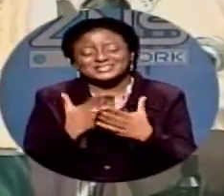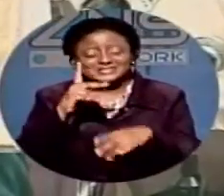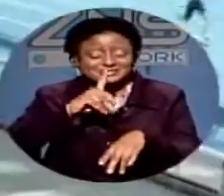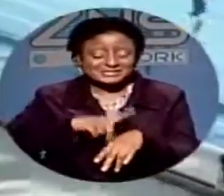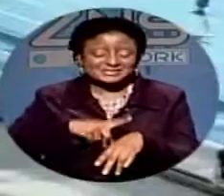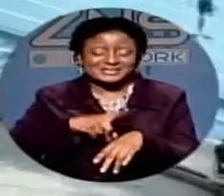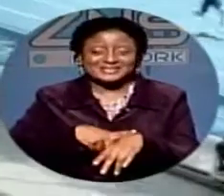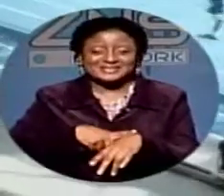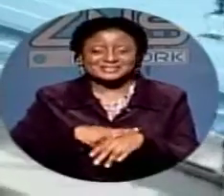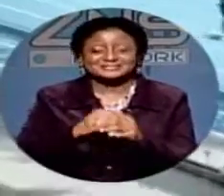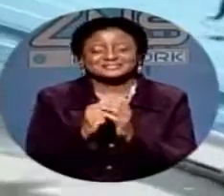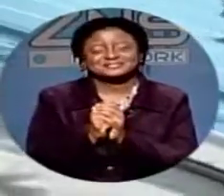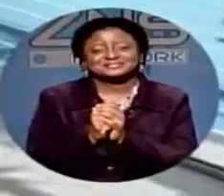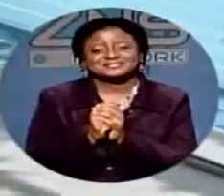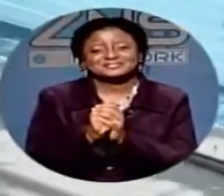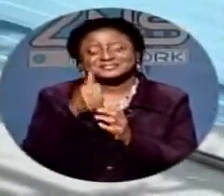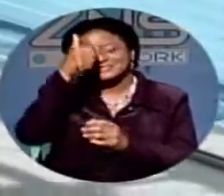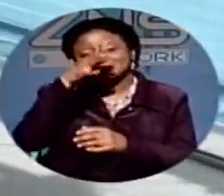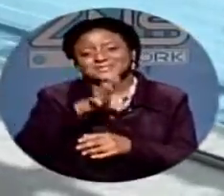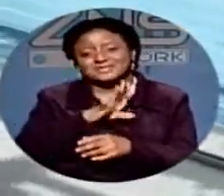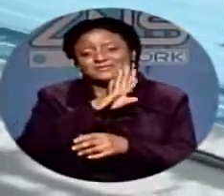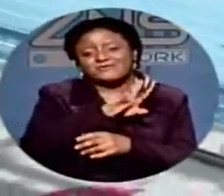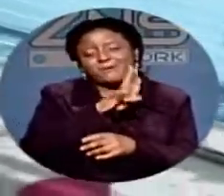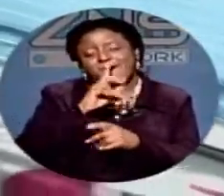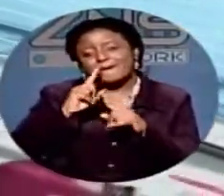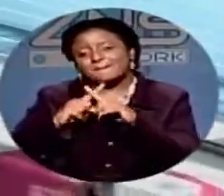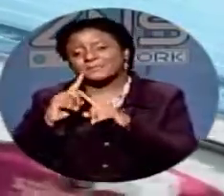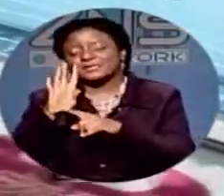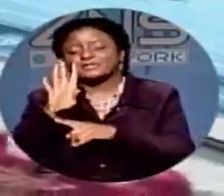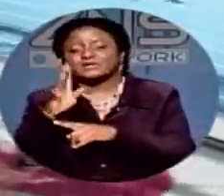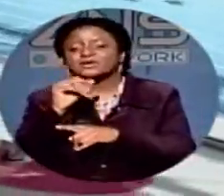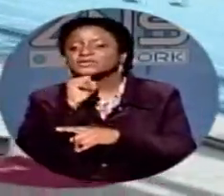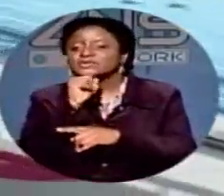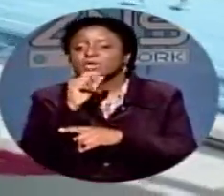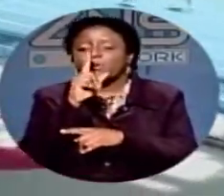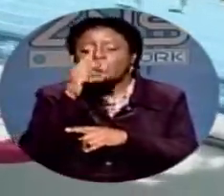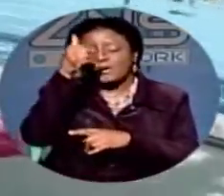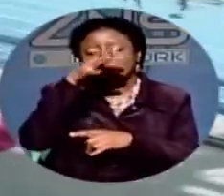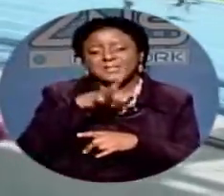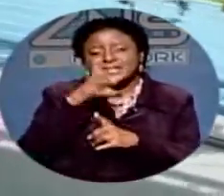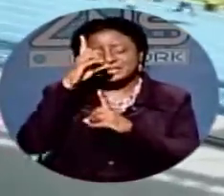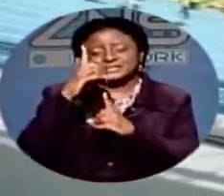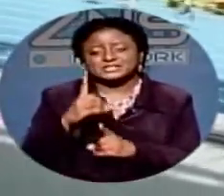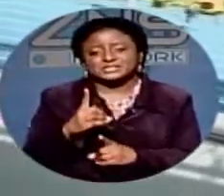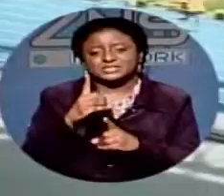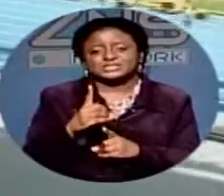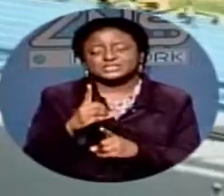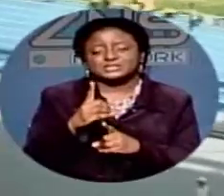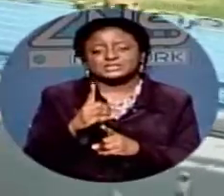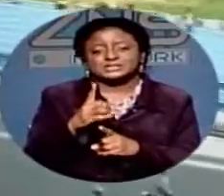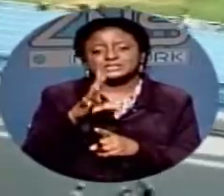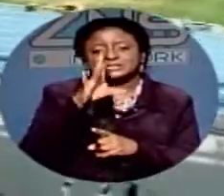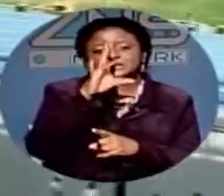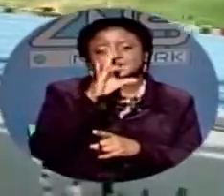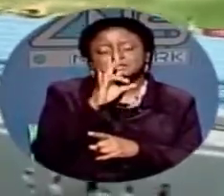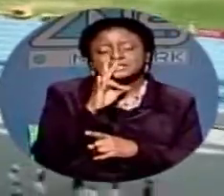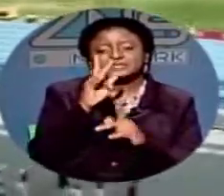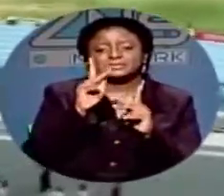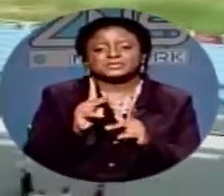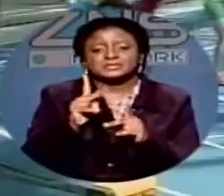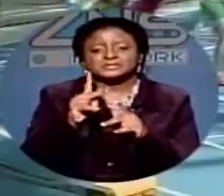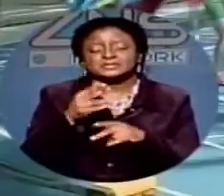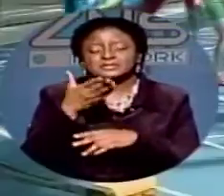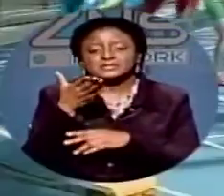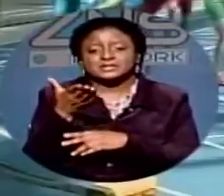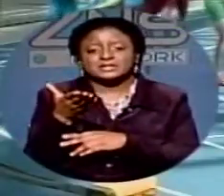a party. As for the men's 4x4, it was not a one-man decision by head coach Fritz Grant. 7 persons were in the pool.